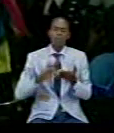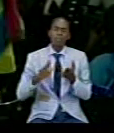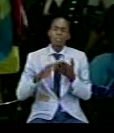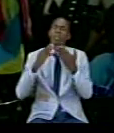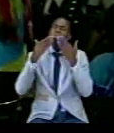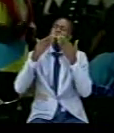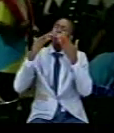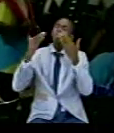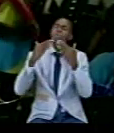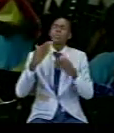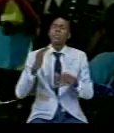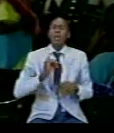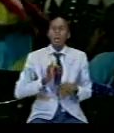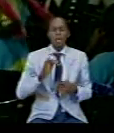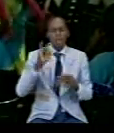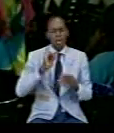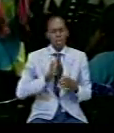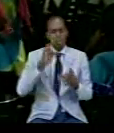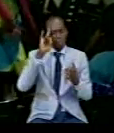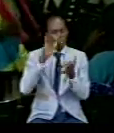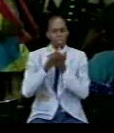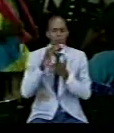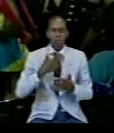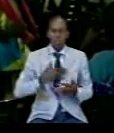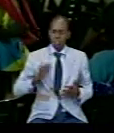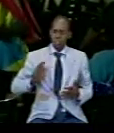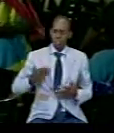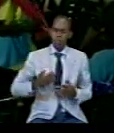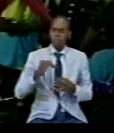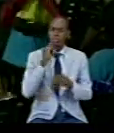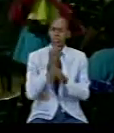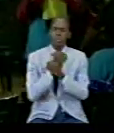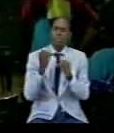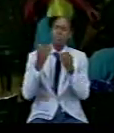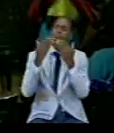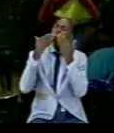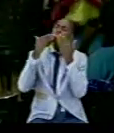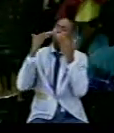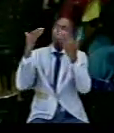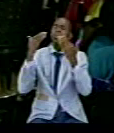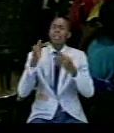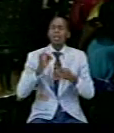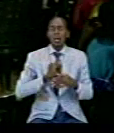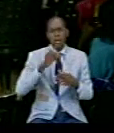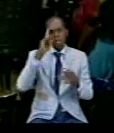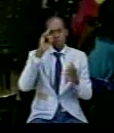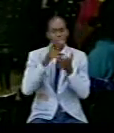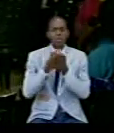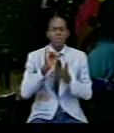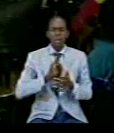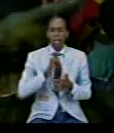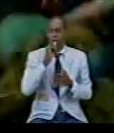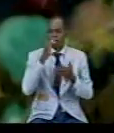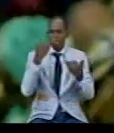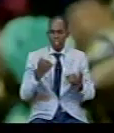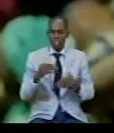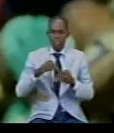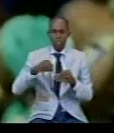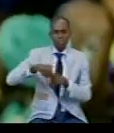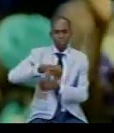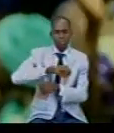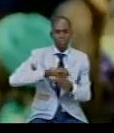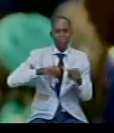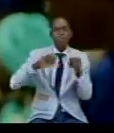my soul is saved. Thank you. I believe I'm now in fellowship with the